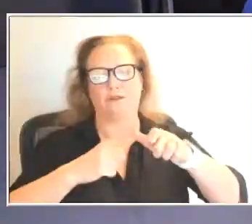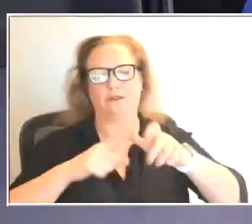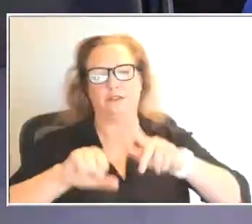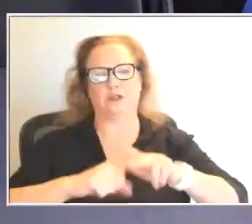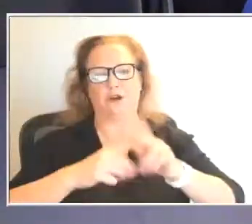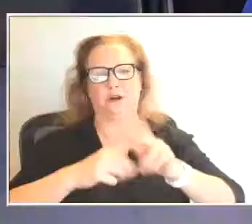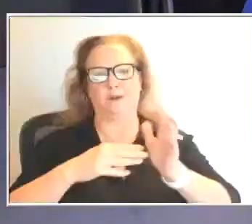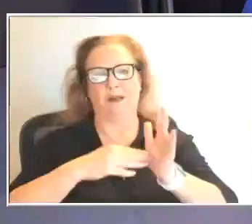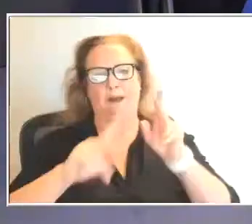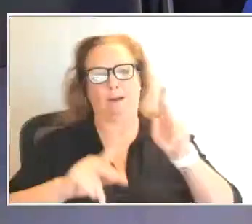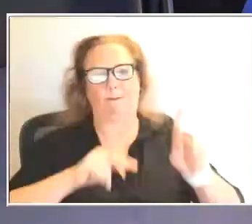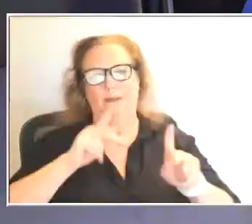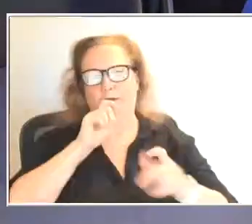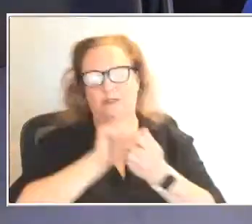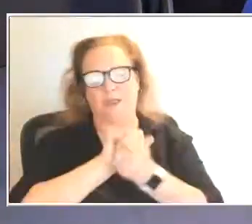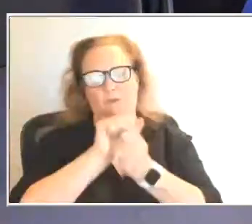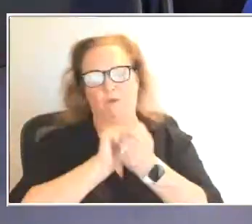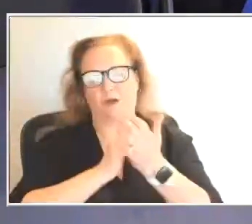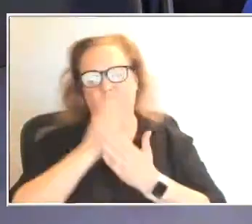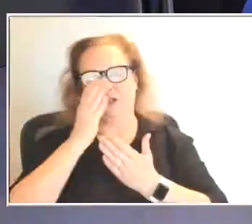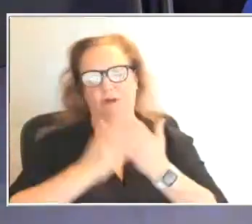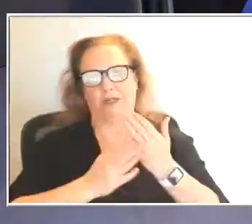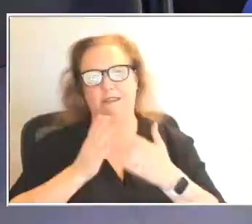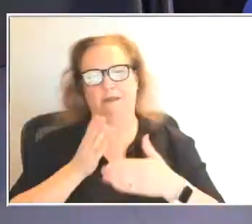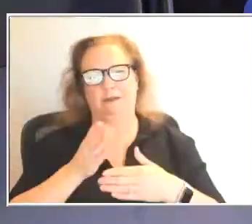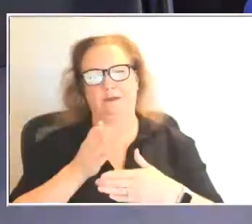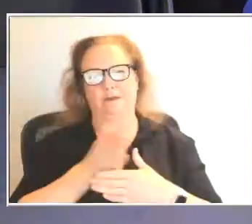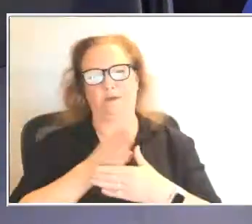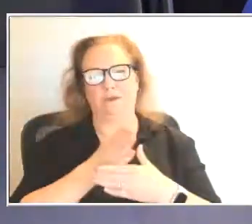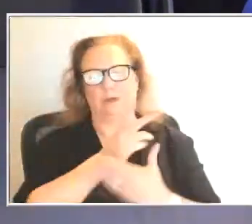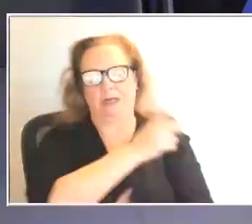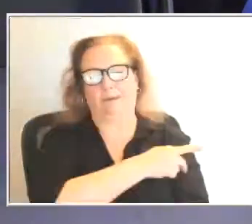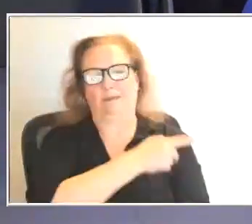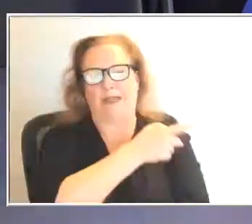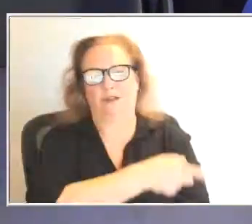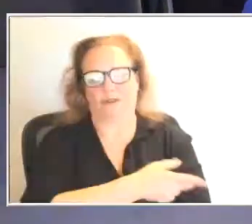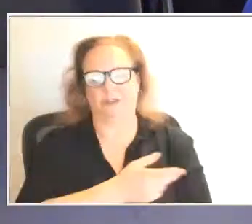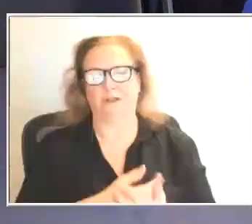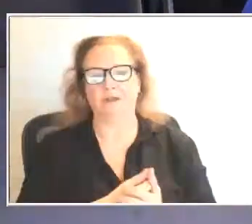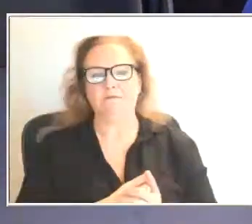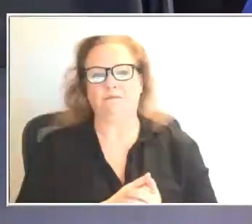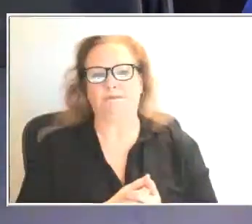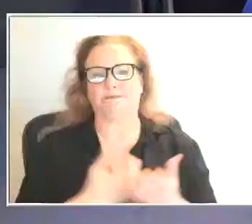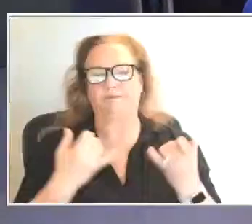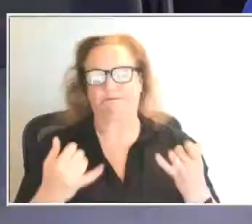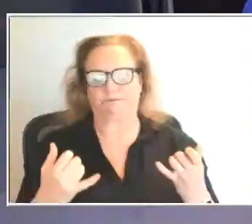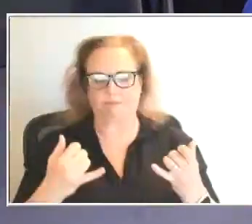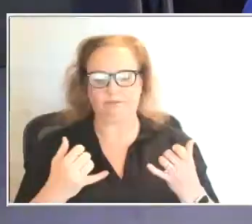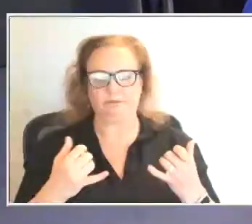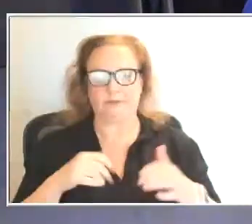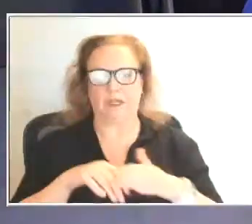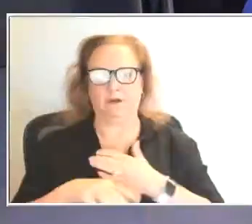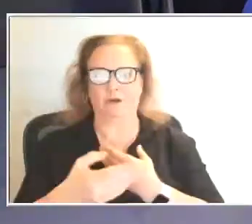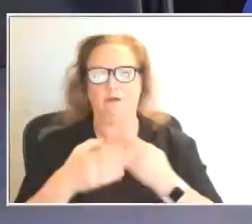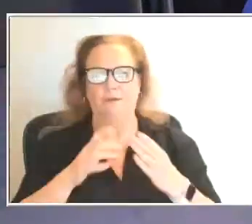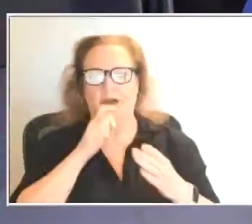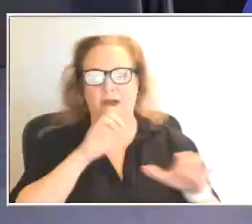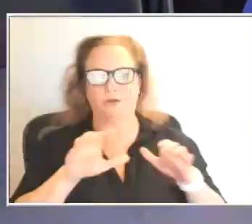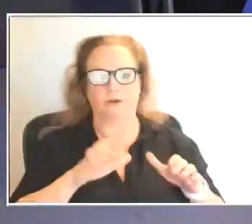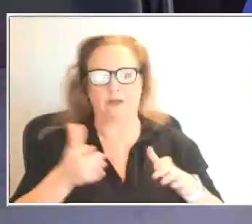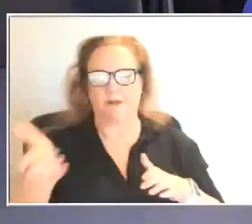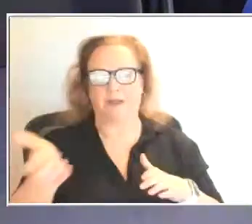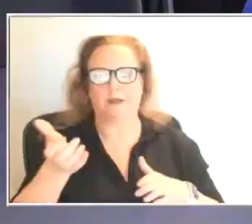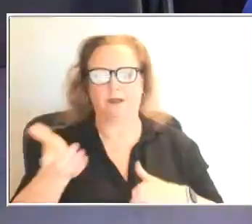did not wash their hands between patients, right? That was not something we did. Now, when I come out of the room, if I don't do it, I'm like, God, where's the little